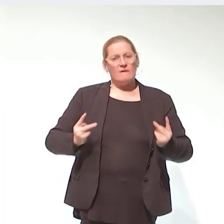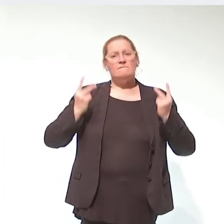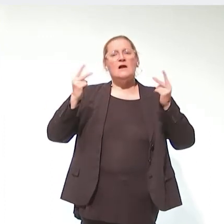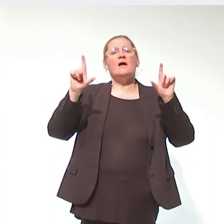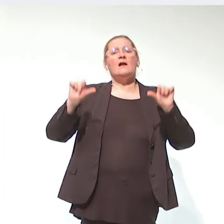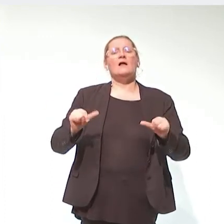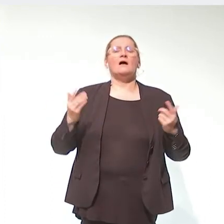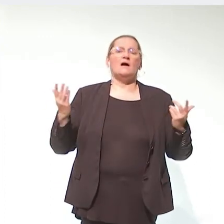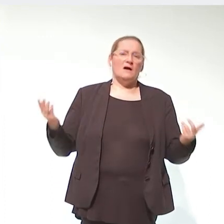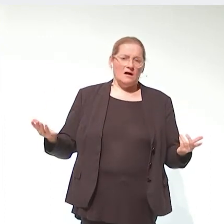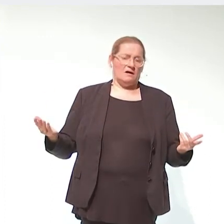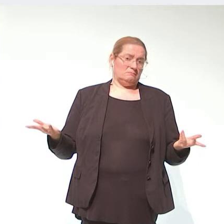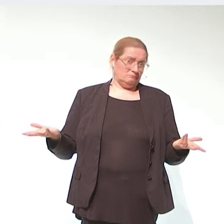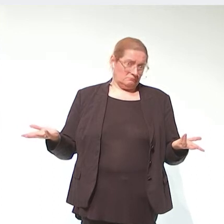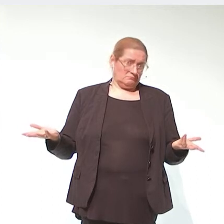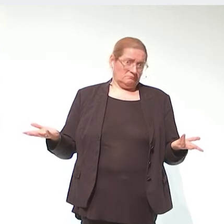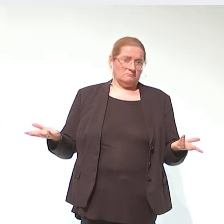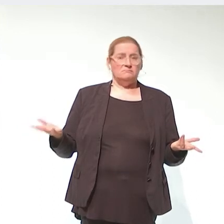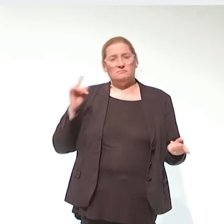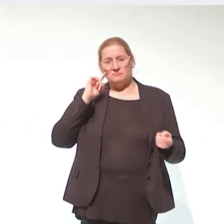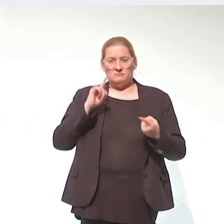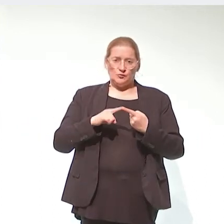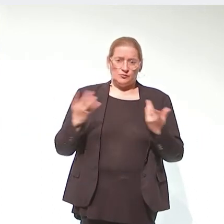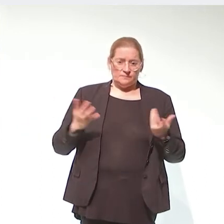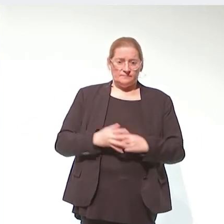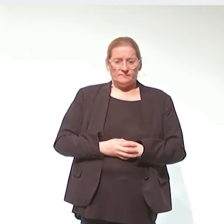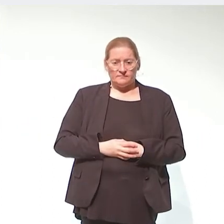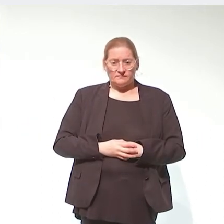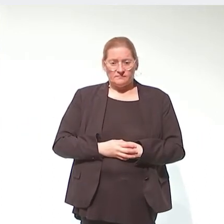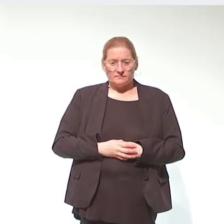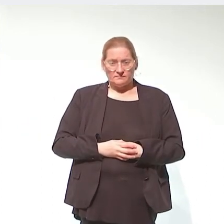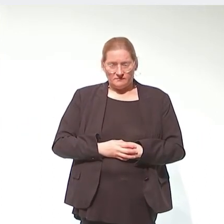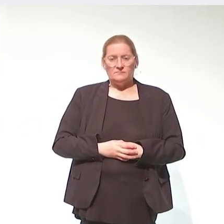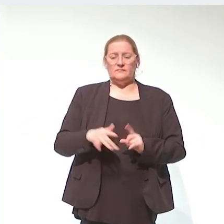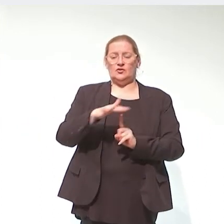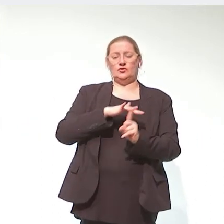need to constitute a capital